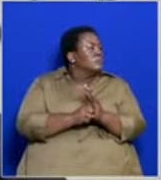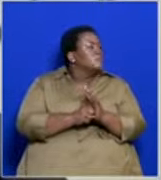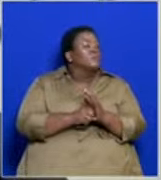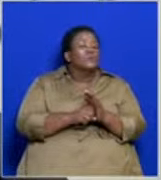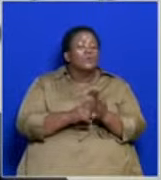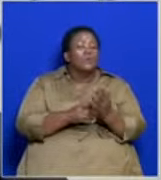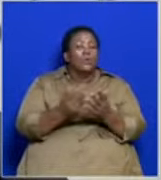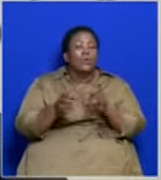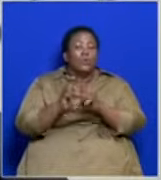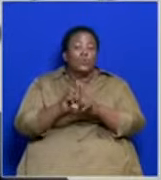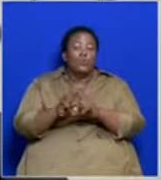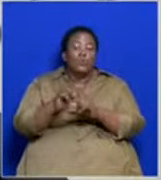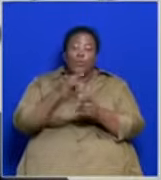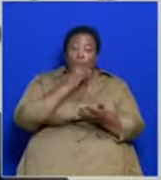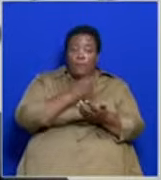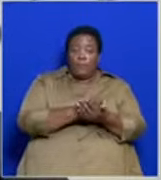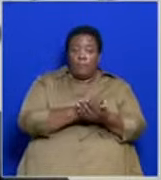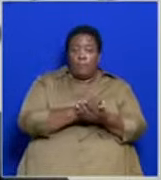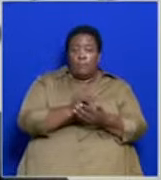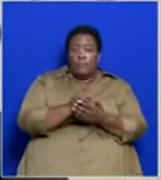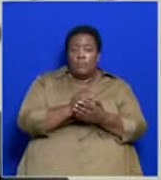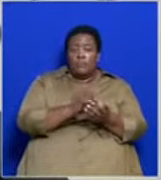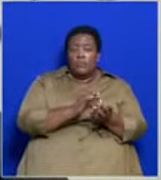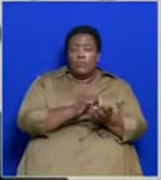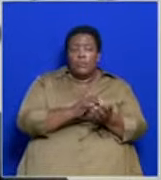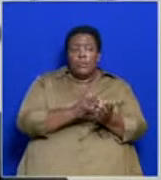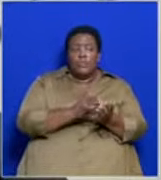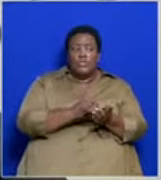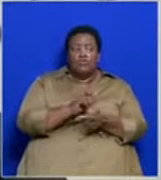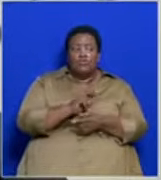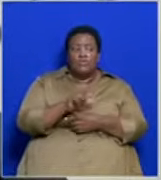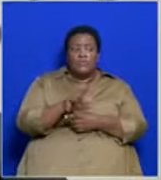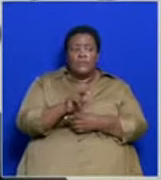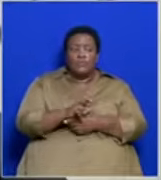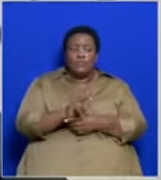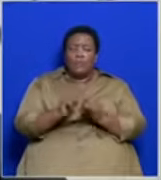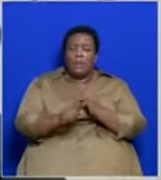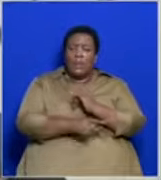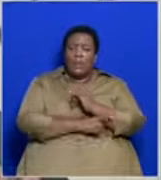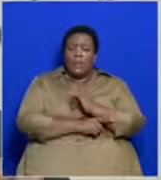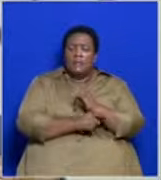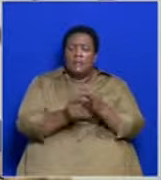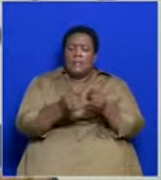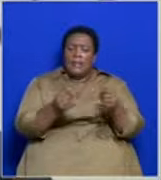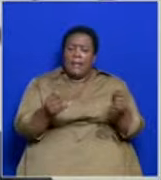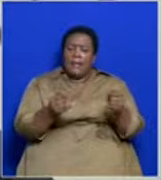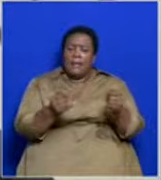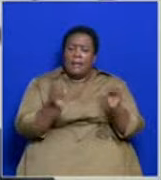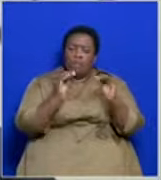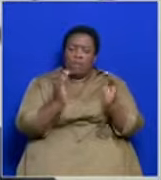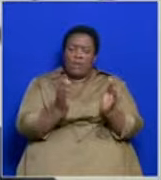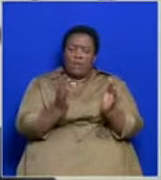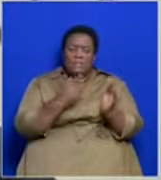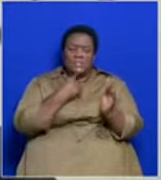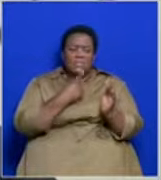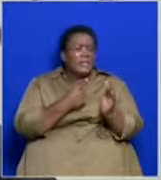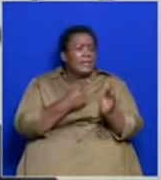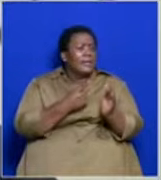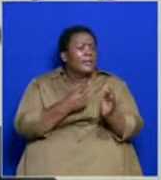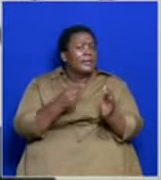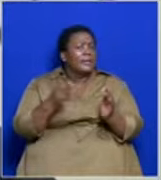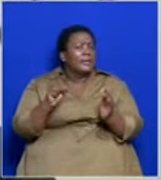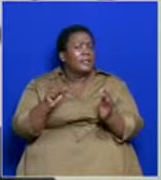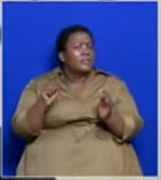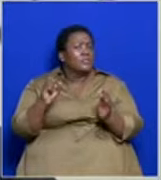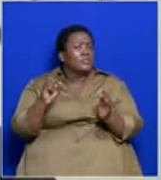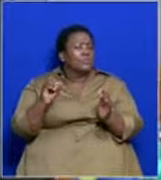that page 272, the Yes. very last line in brackets, it says stones. That's yes, that's Okay, Hillbrow. sorry. Thank